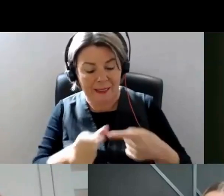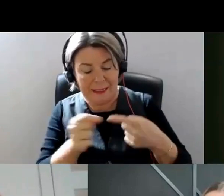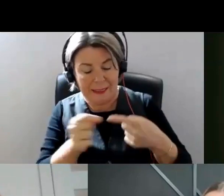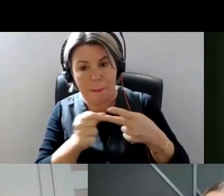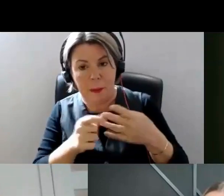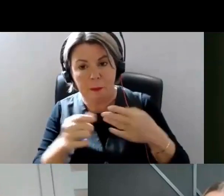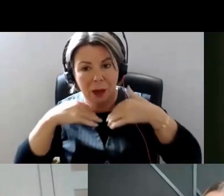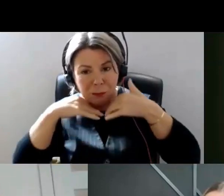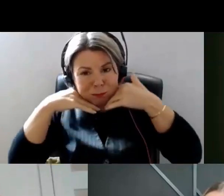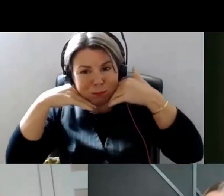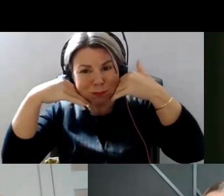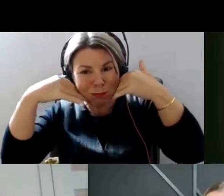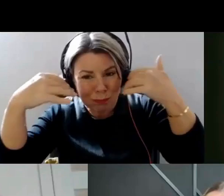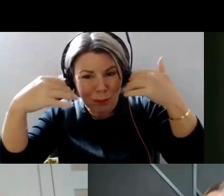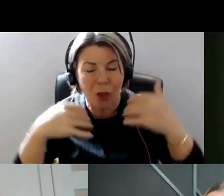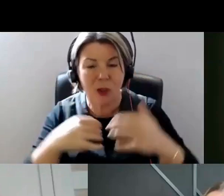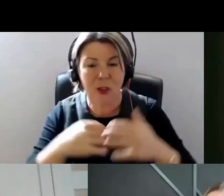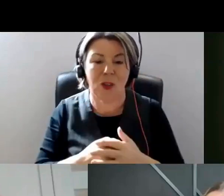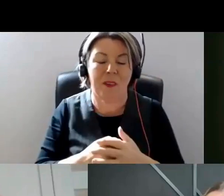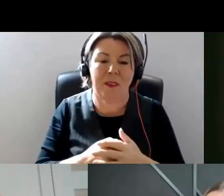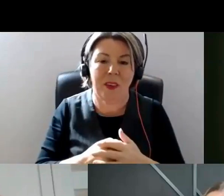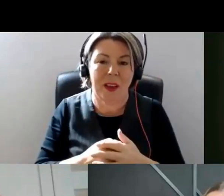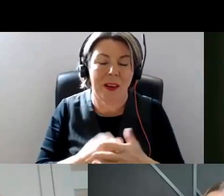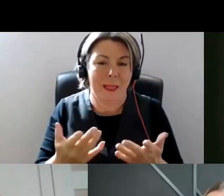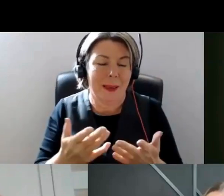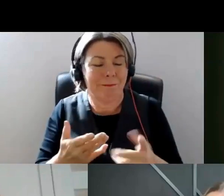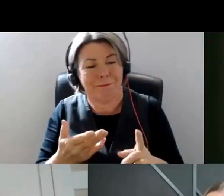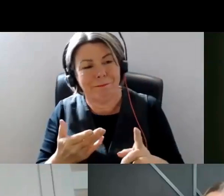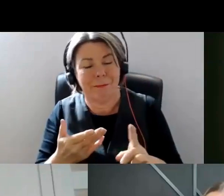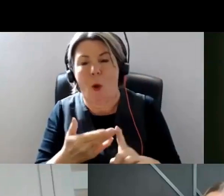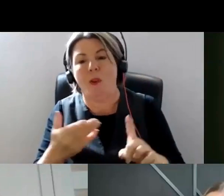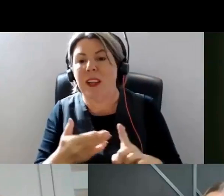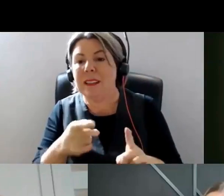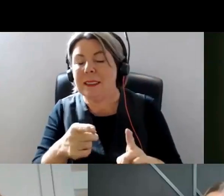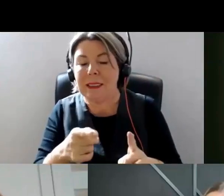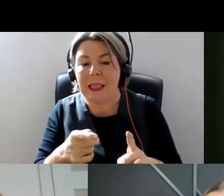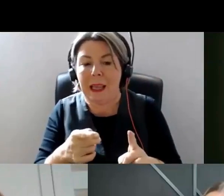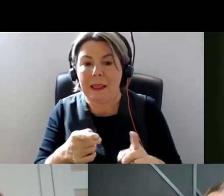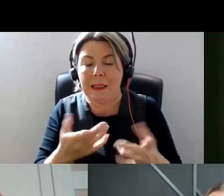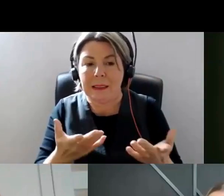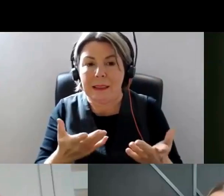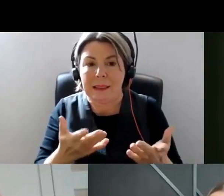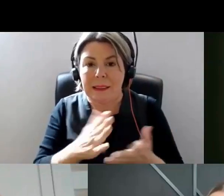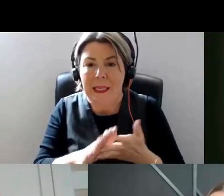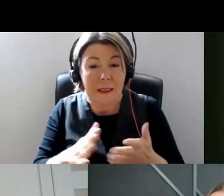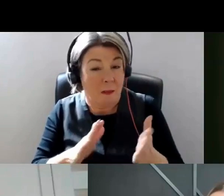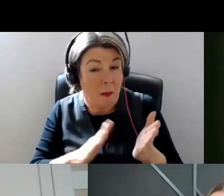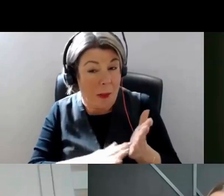hot flushes, and of course very obvious signs of menopause. But from speaking to women, we thought